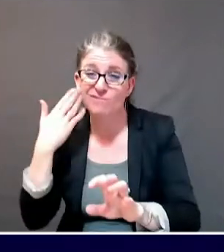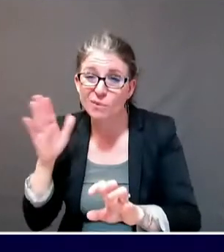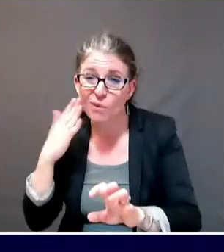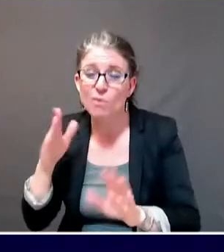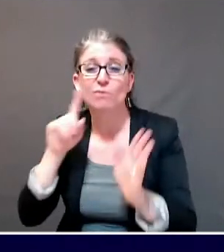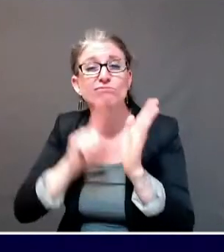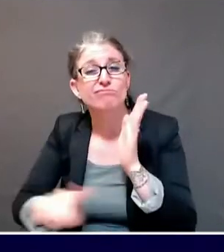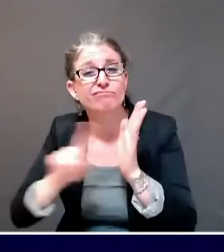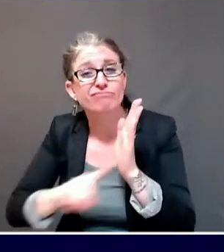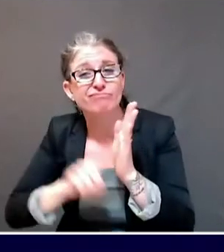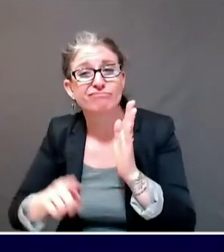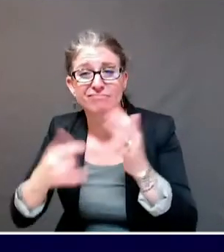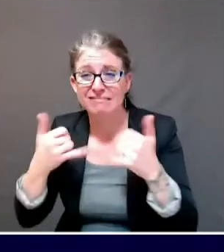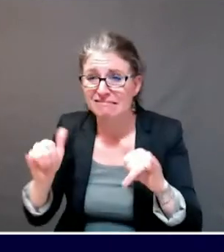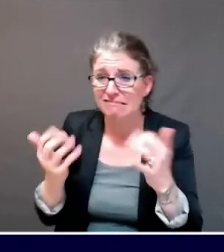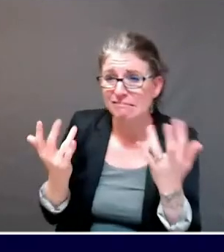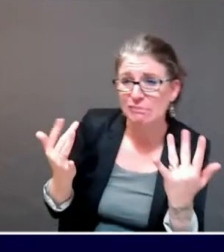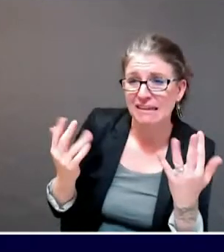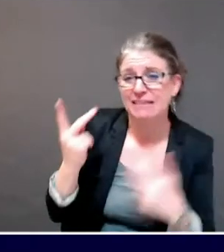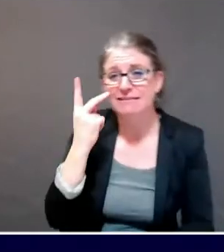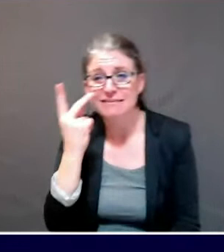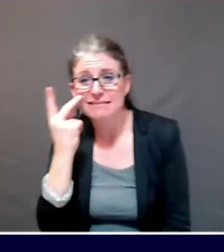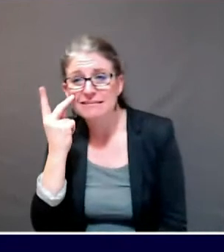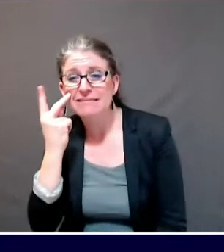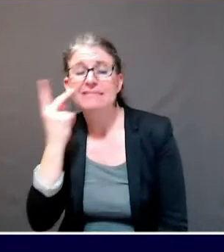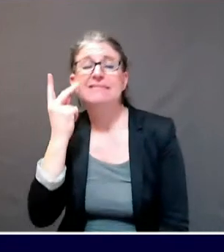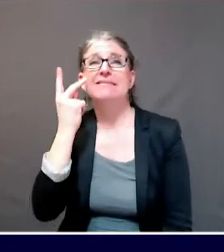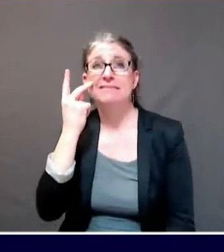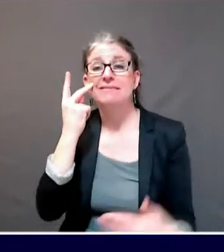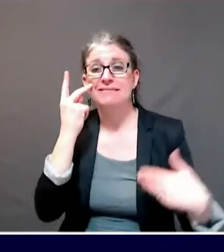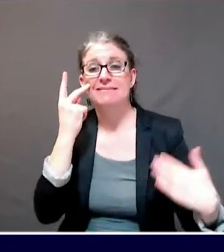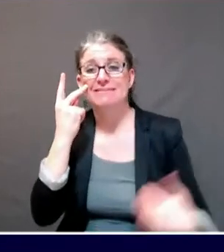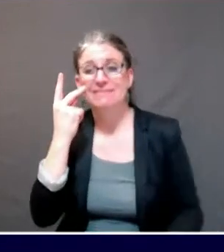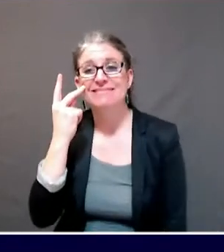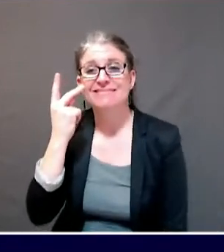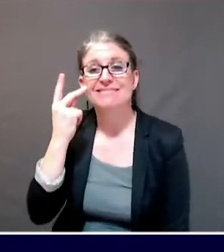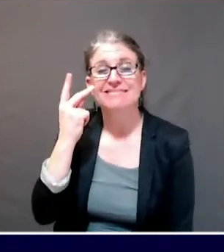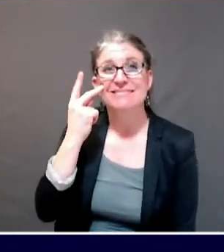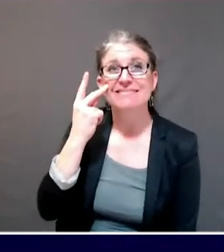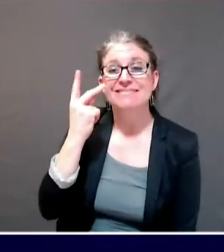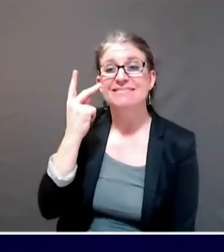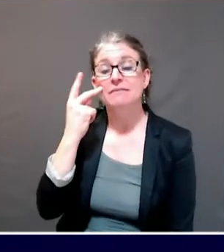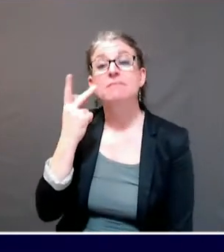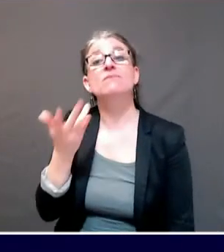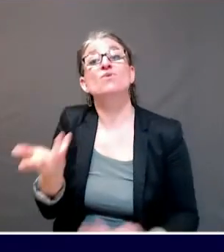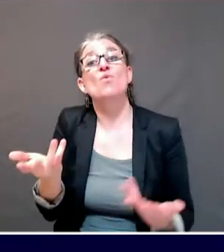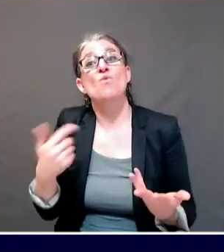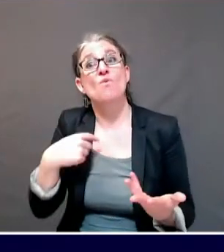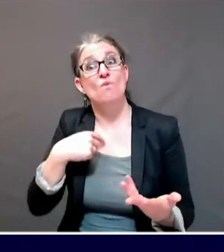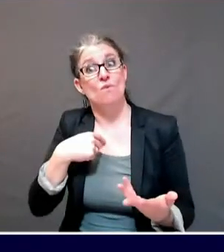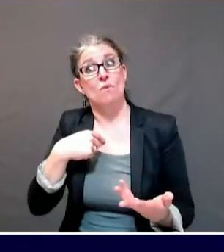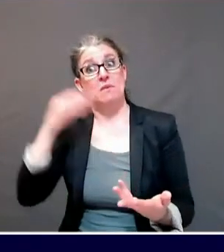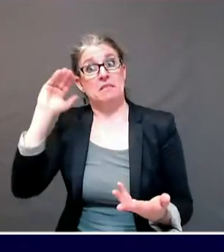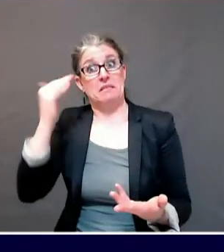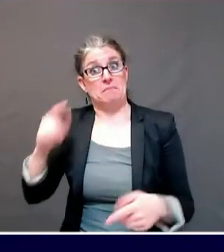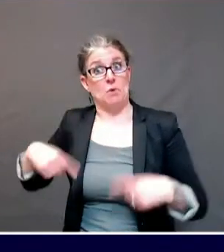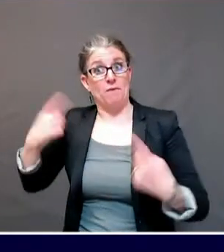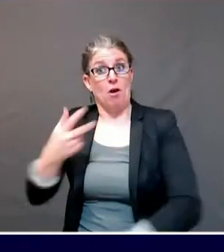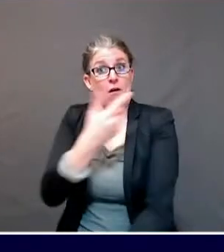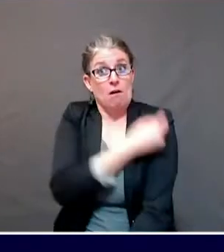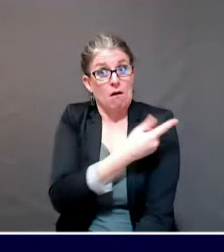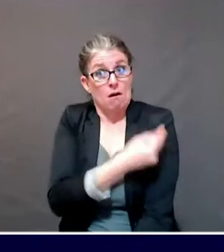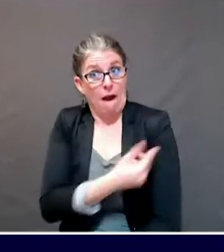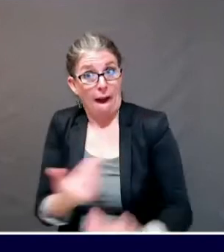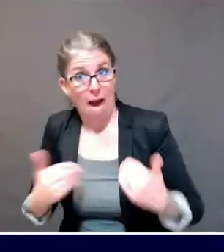likelihood of harboring or transmitting the virus seems to go down significantly. But at this time, we don't